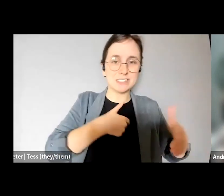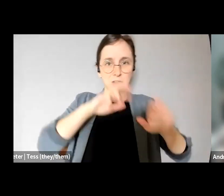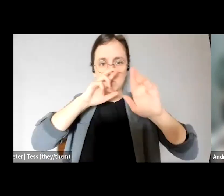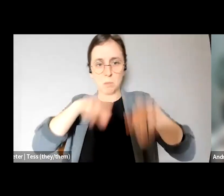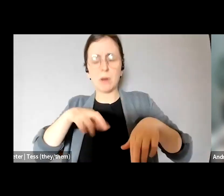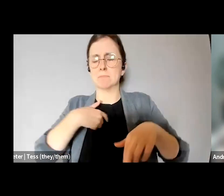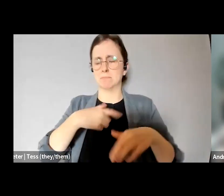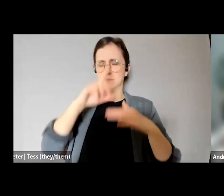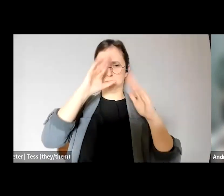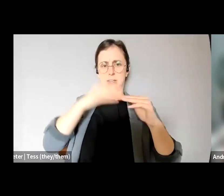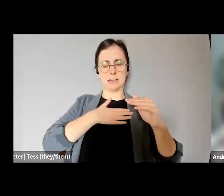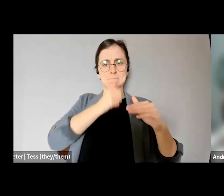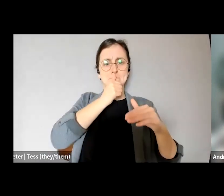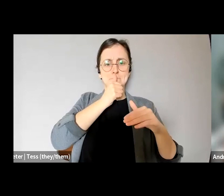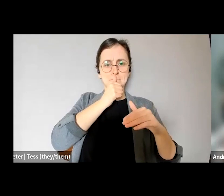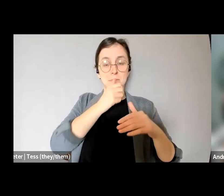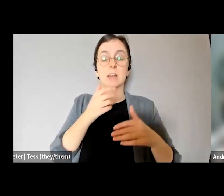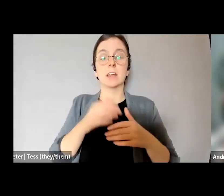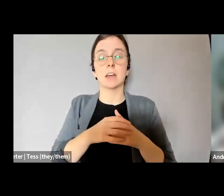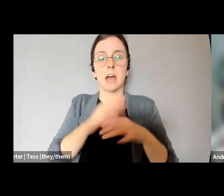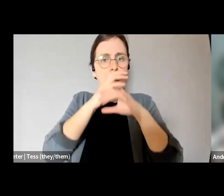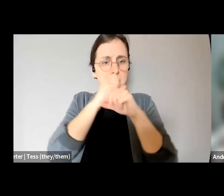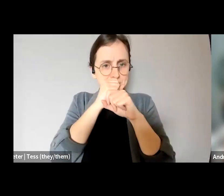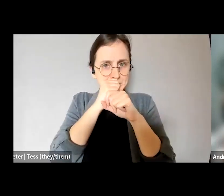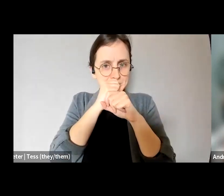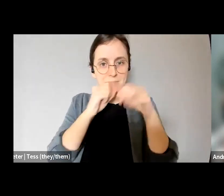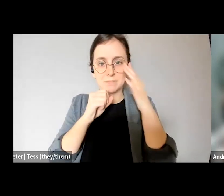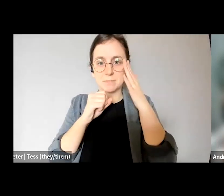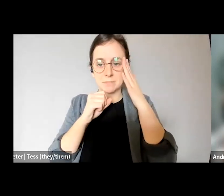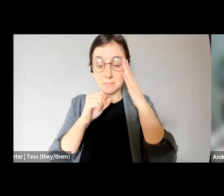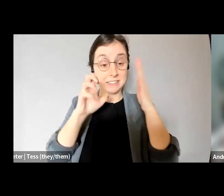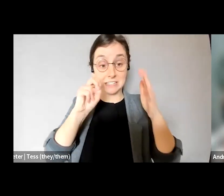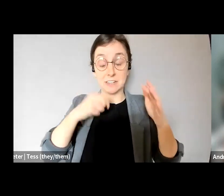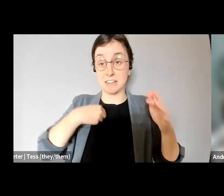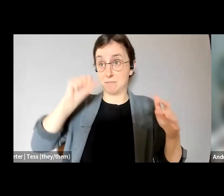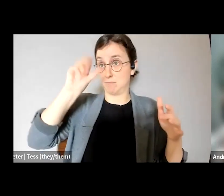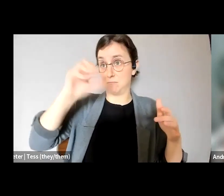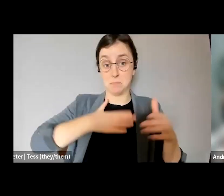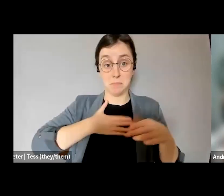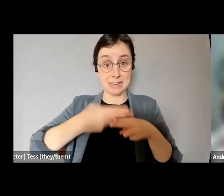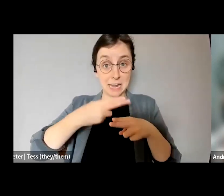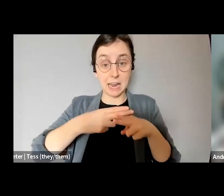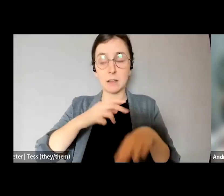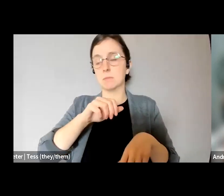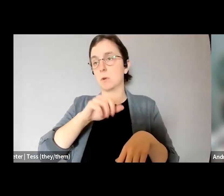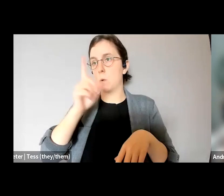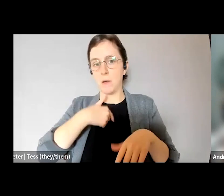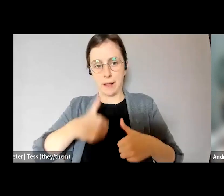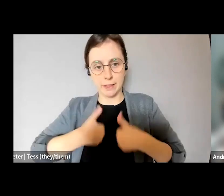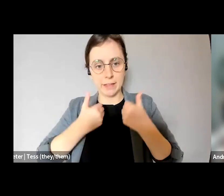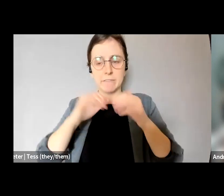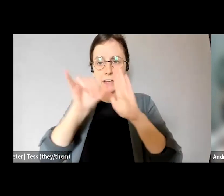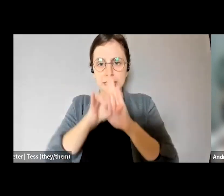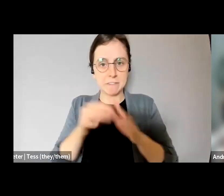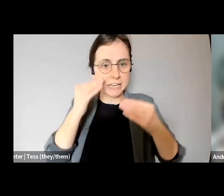might have expectations of confidentiality, maybe even if they do provide their name and other identifying information, right? They might expect that it